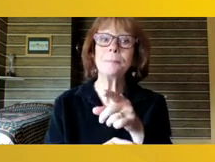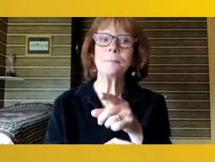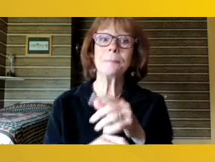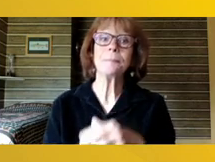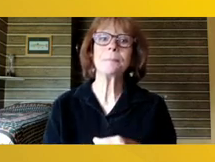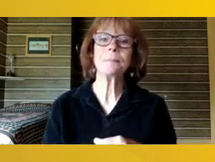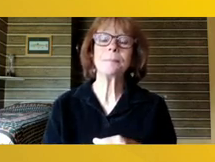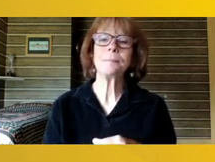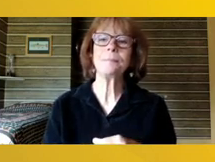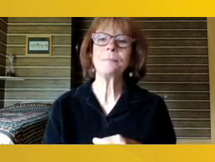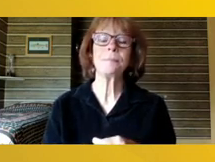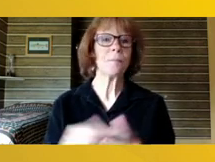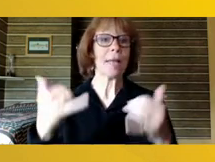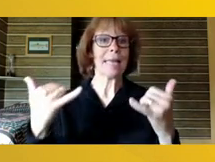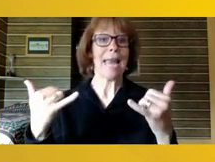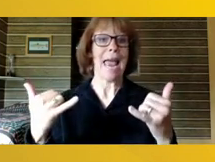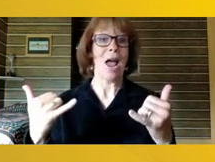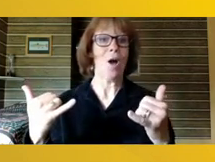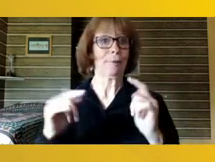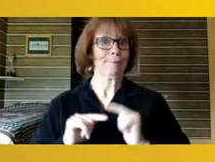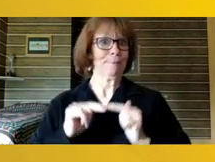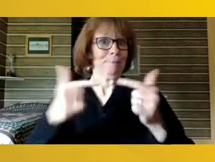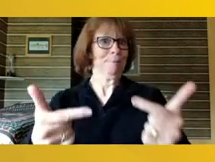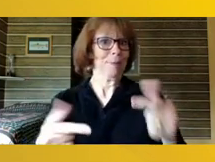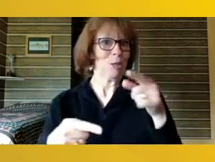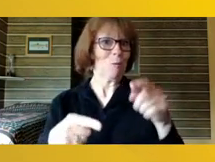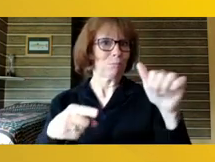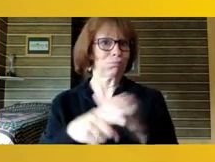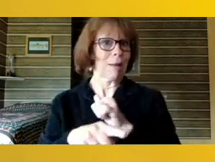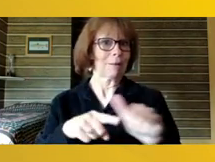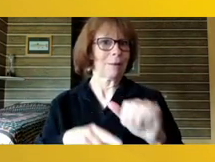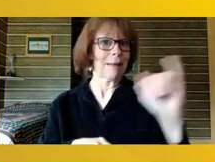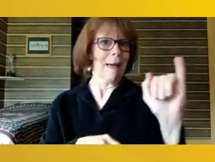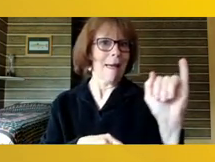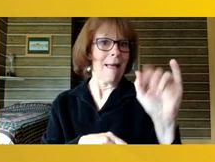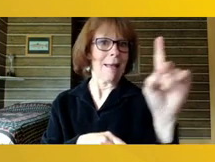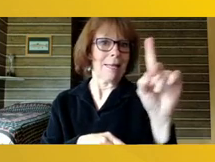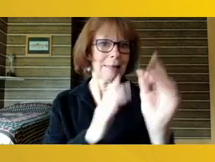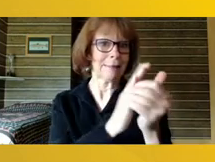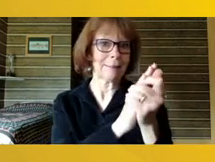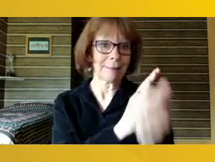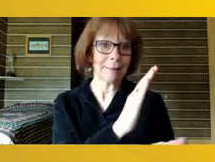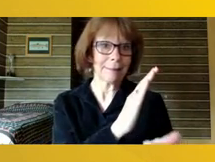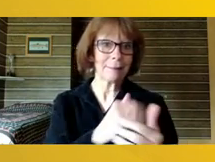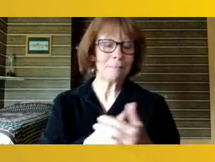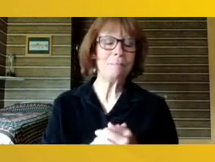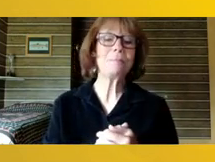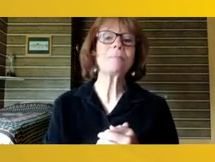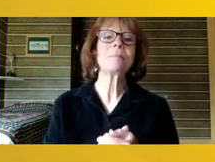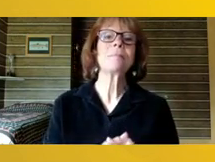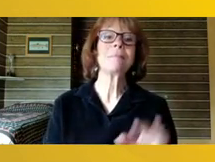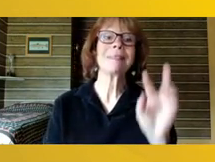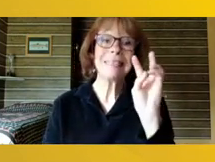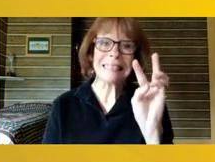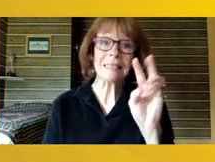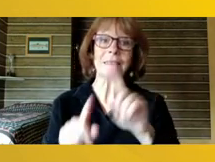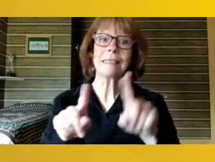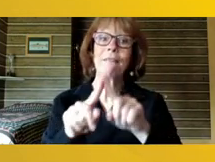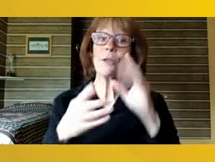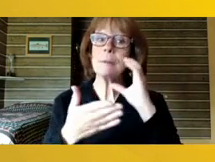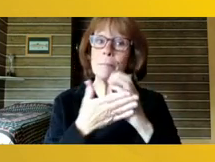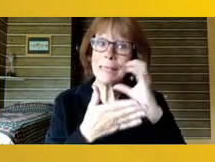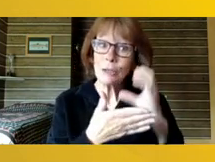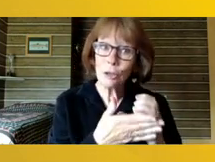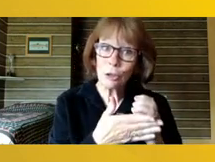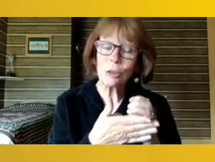So now we're going to give you a chance to practice your whale identification skills. So these are six different pictures of whale flukes